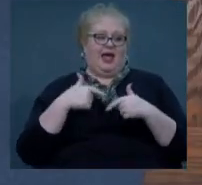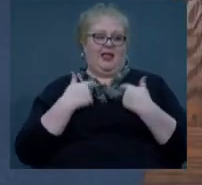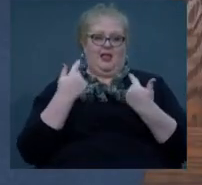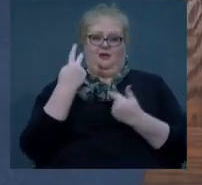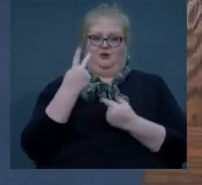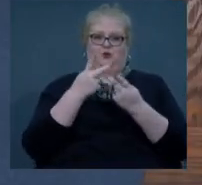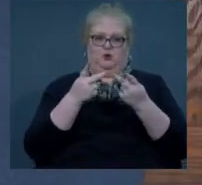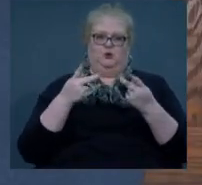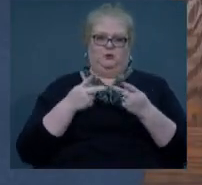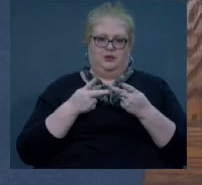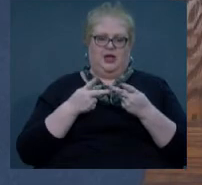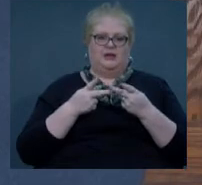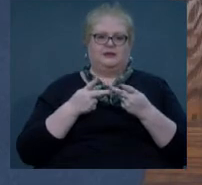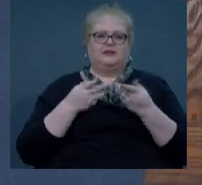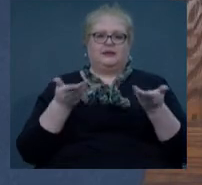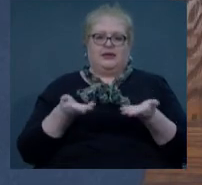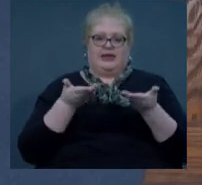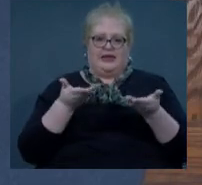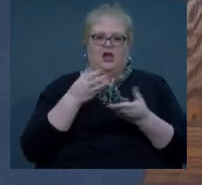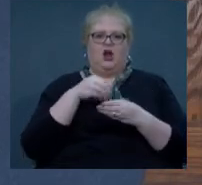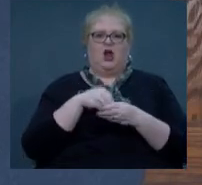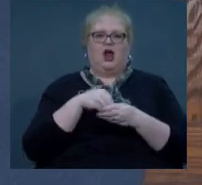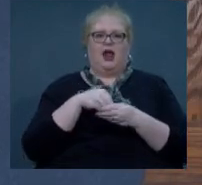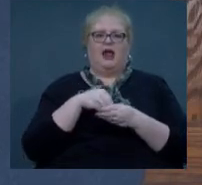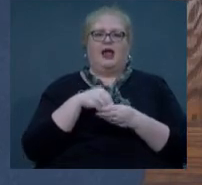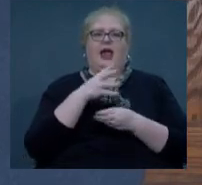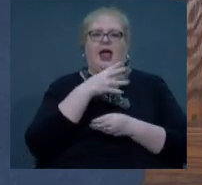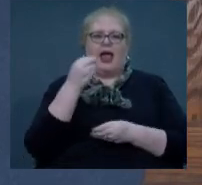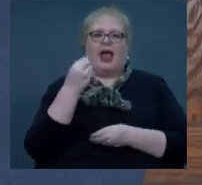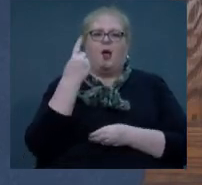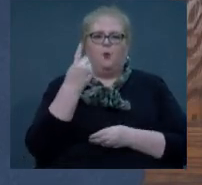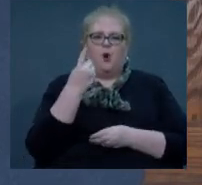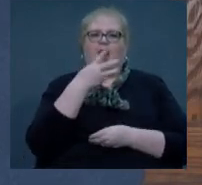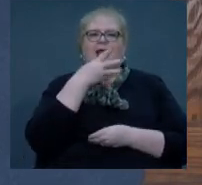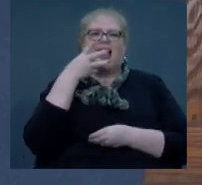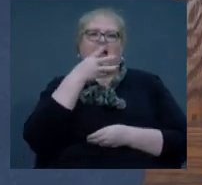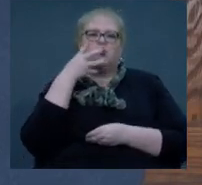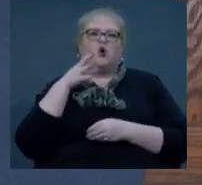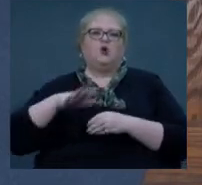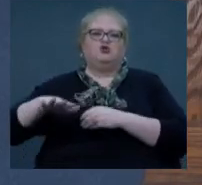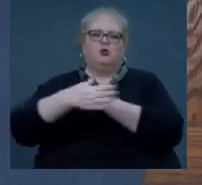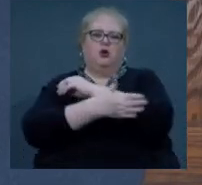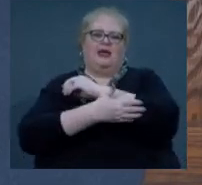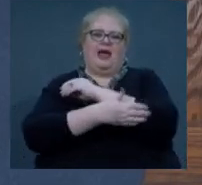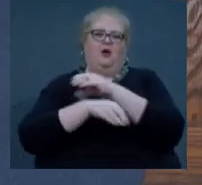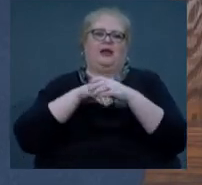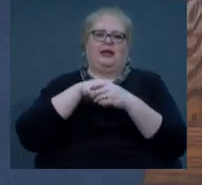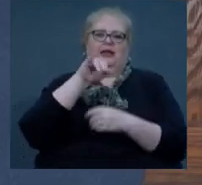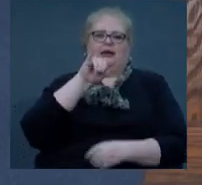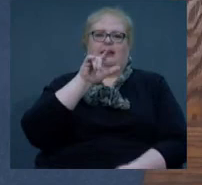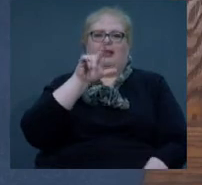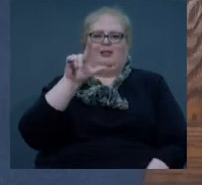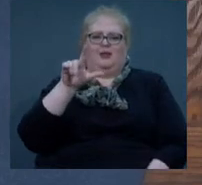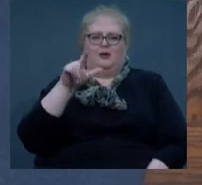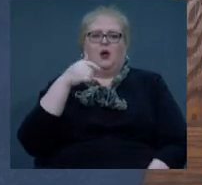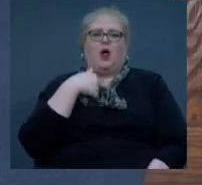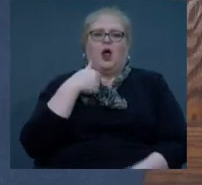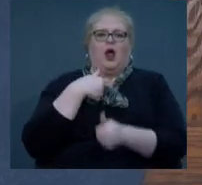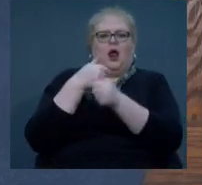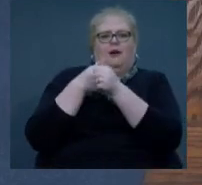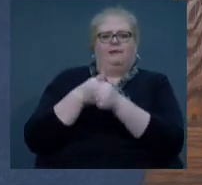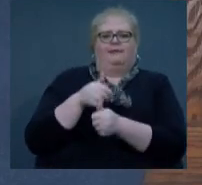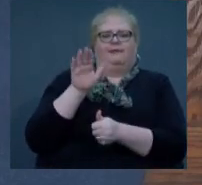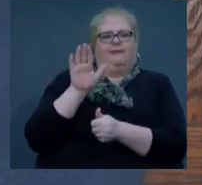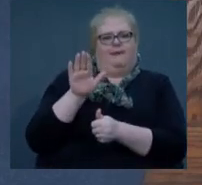and an agricultural county in Illinois for all practical purposes. I follow their planning and